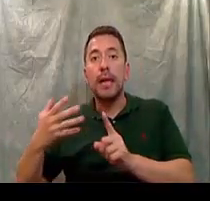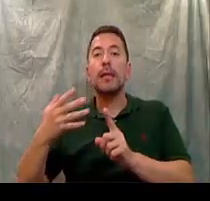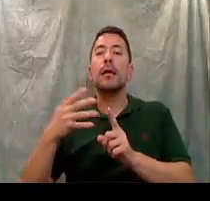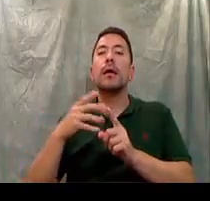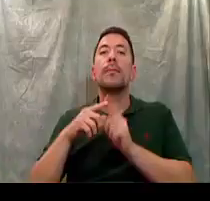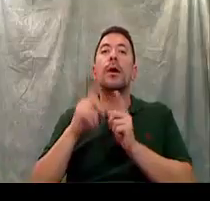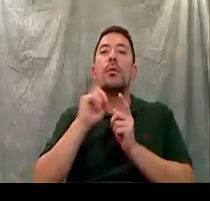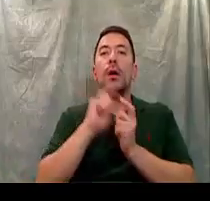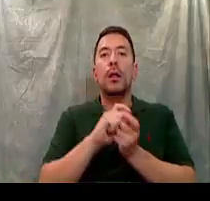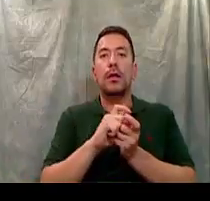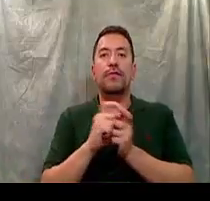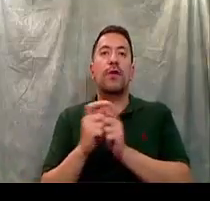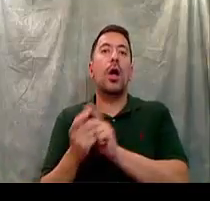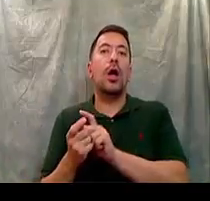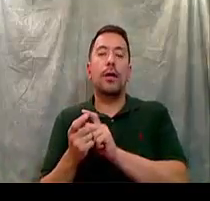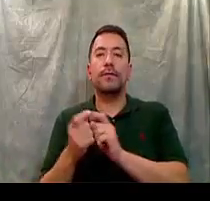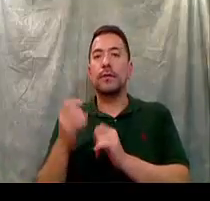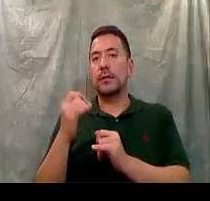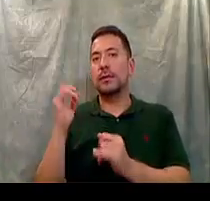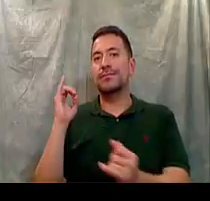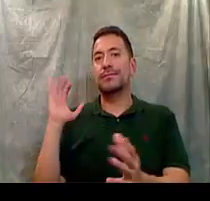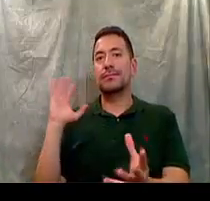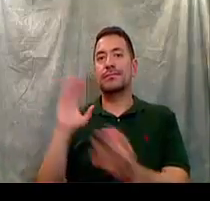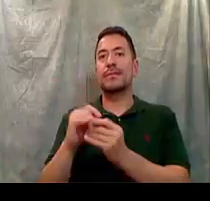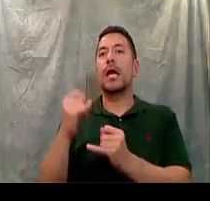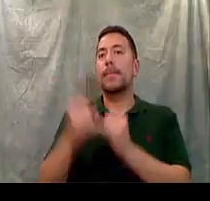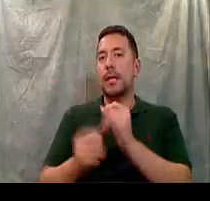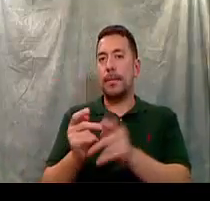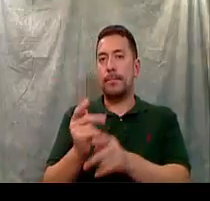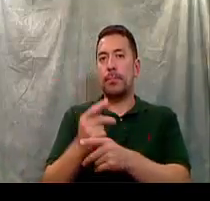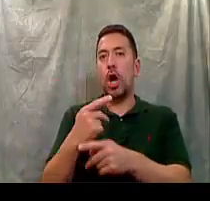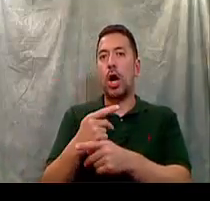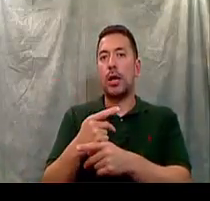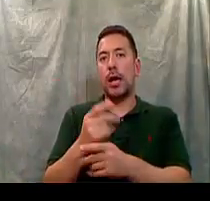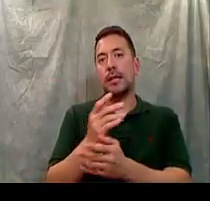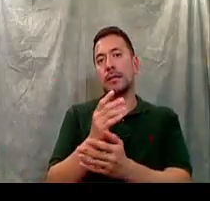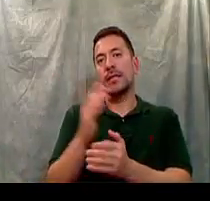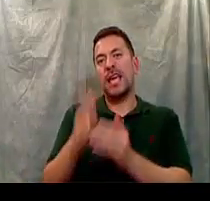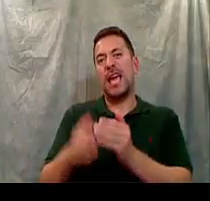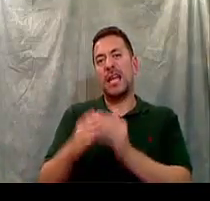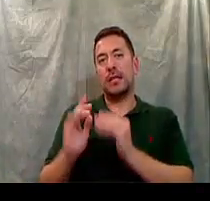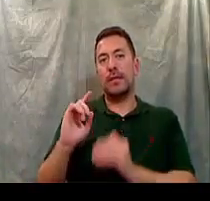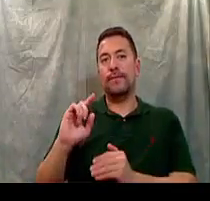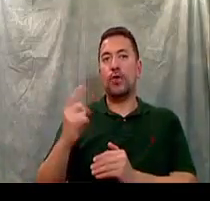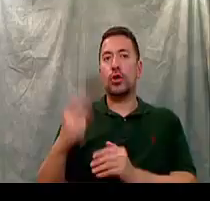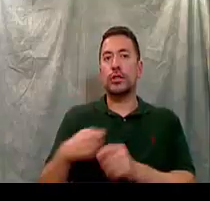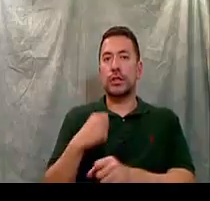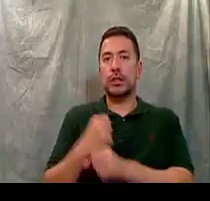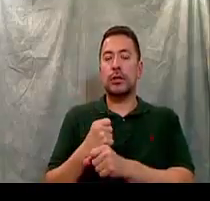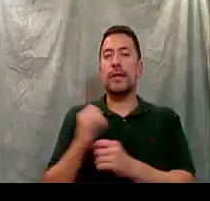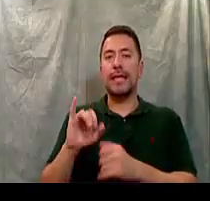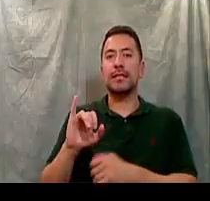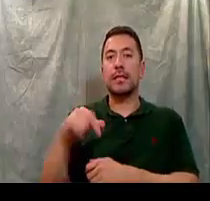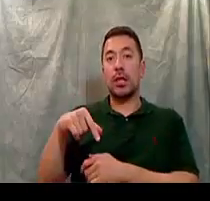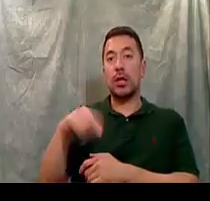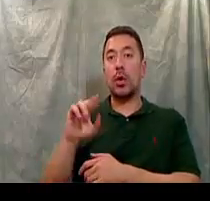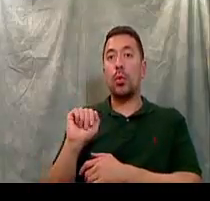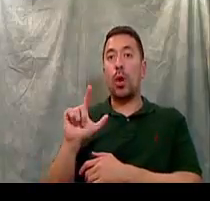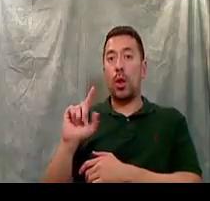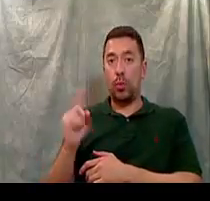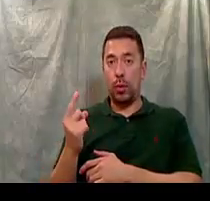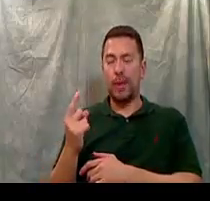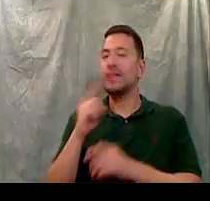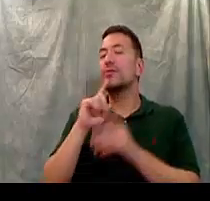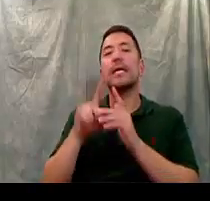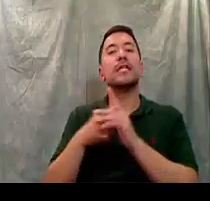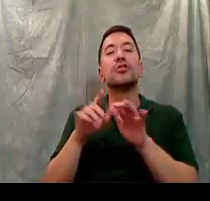evolve into the culminating product of the end of your first year, which is your Qual 1. And it all starts with this initial draft